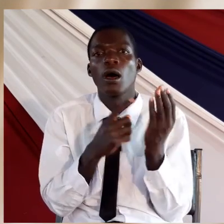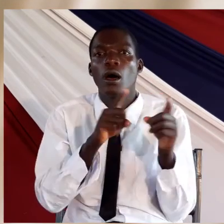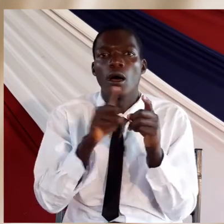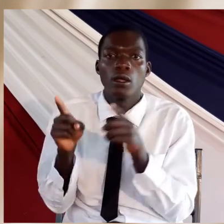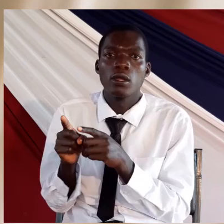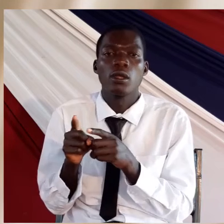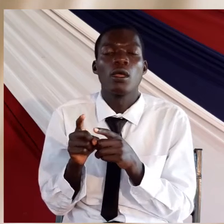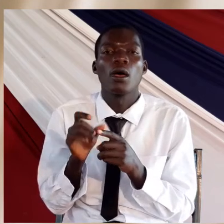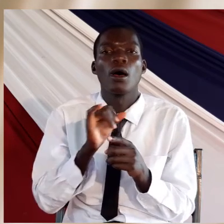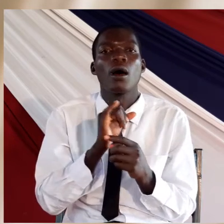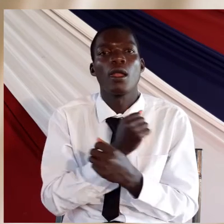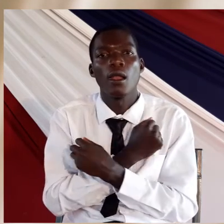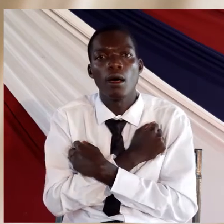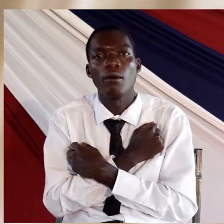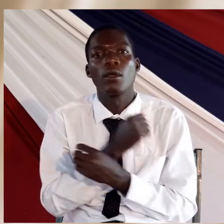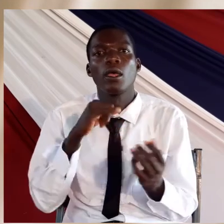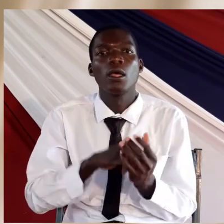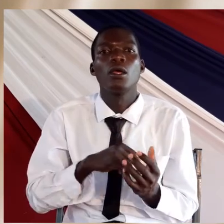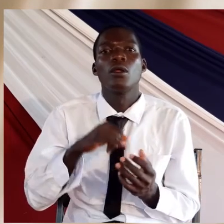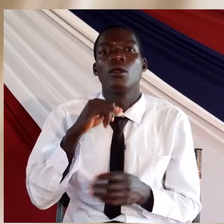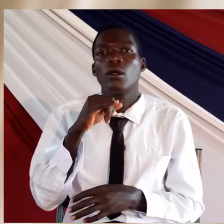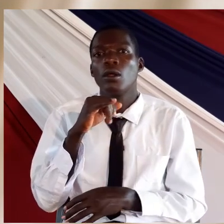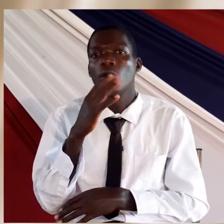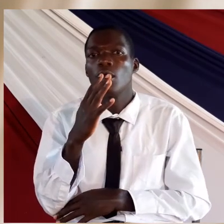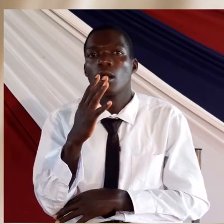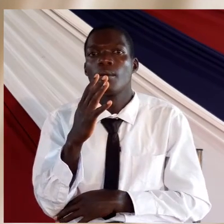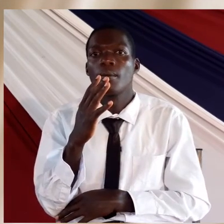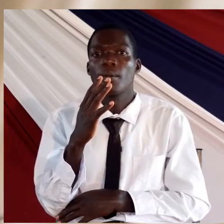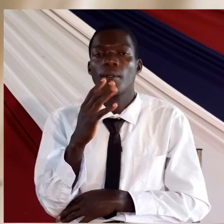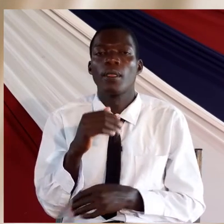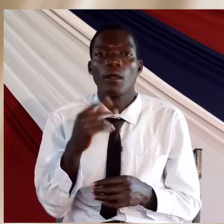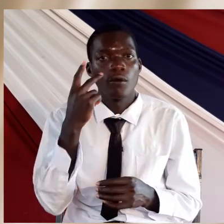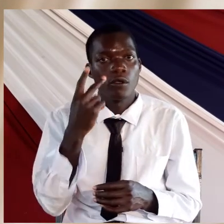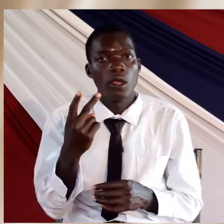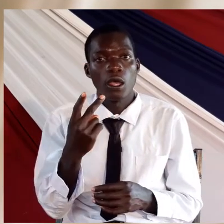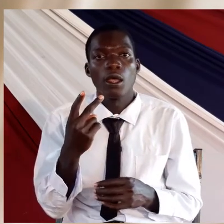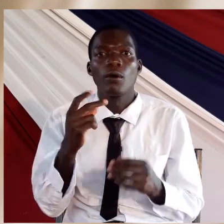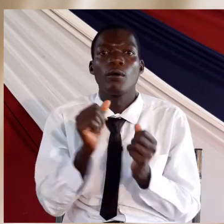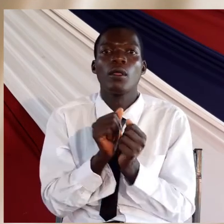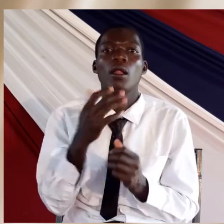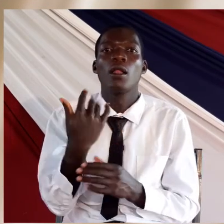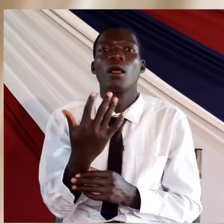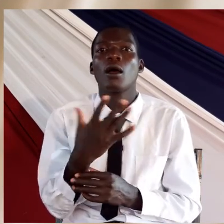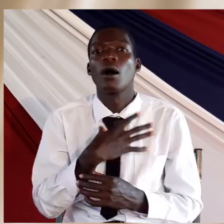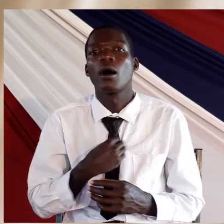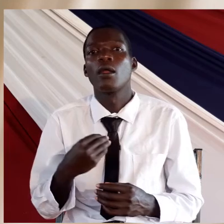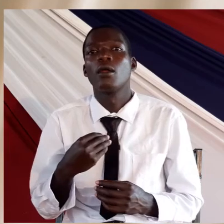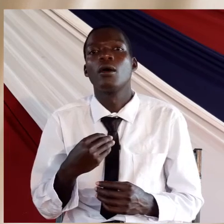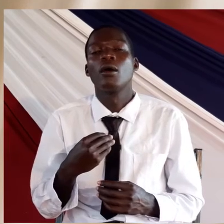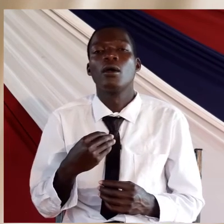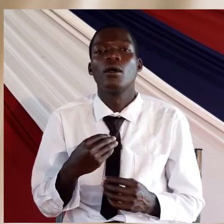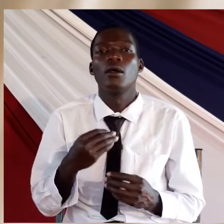a reliable history, a reliable source of history. See, with myths, we can't depend on